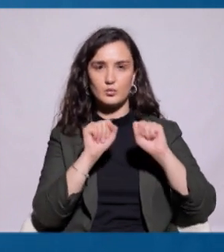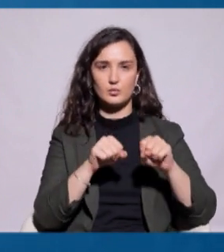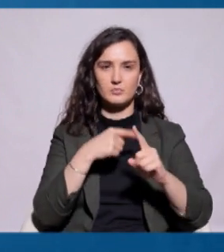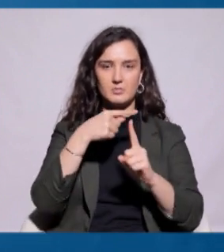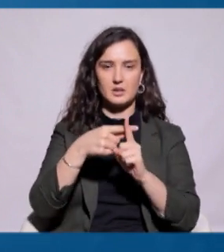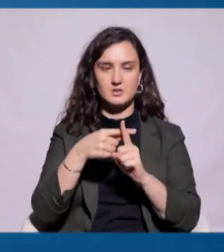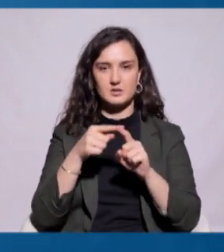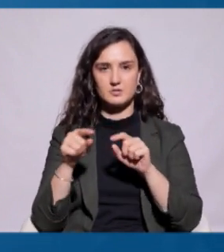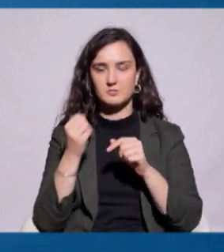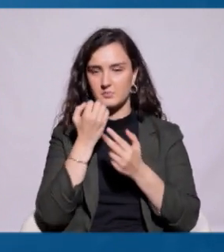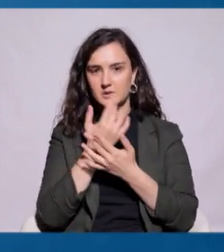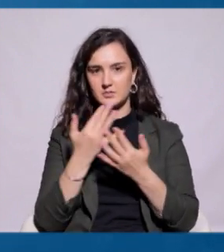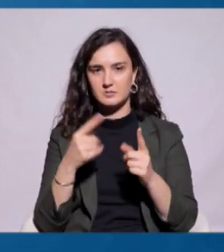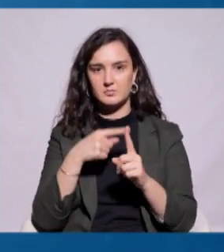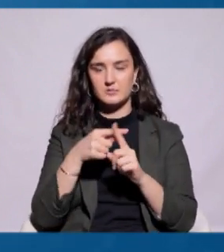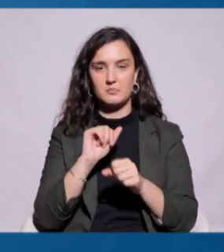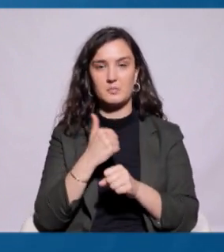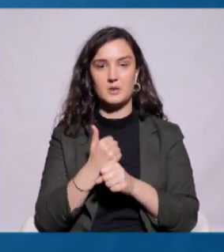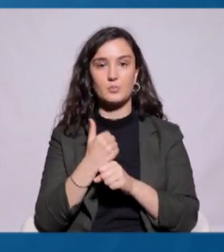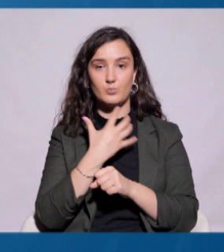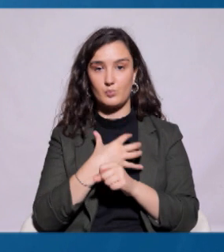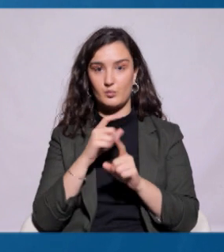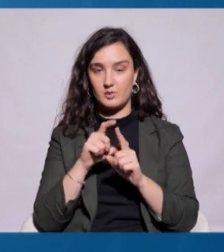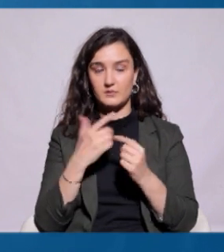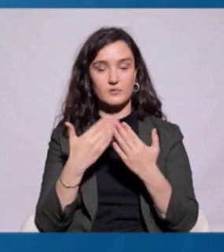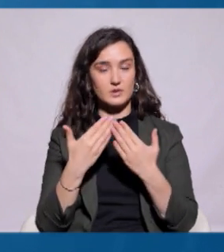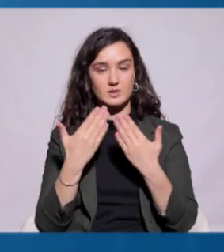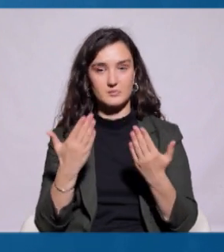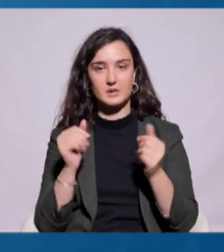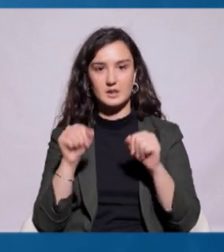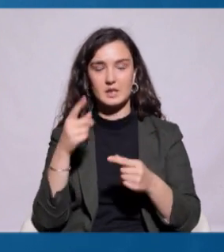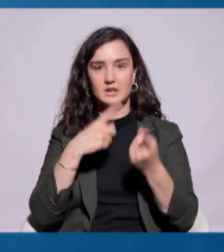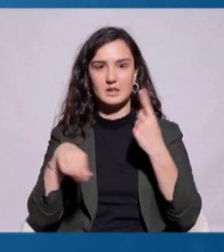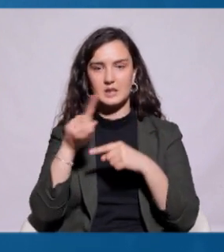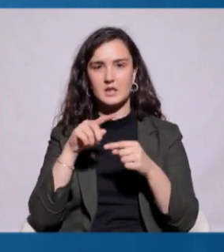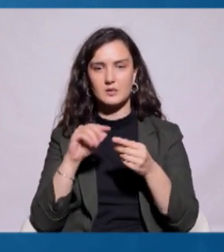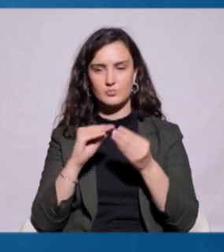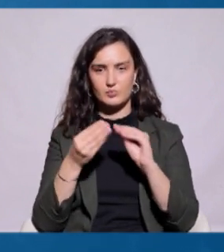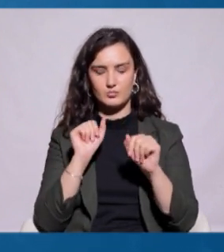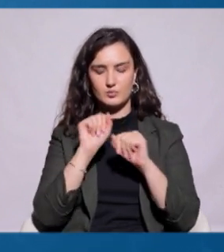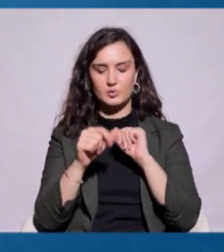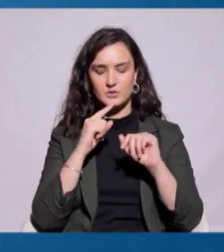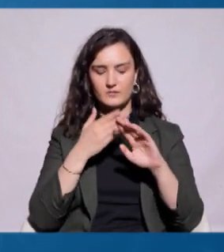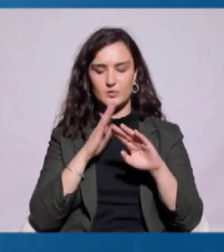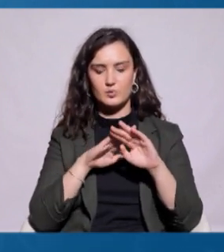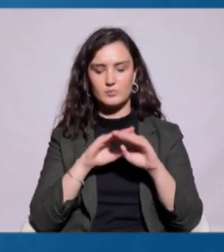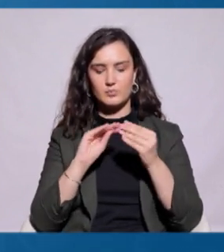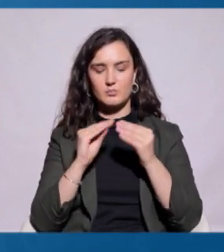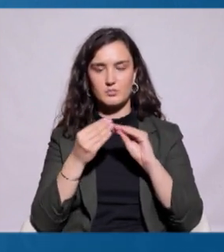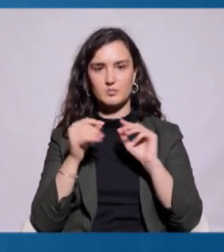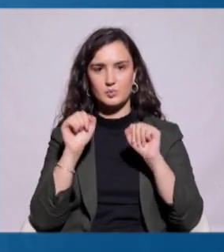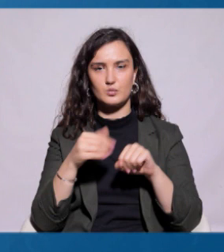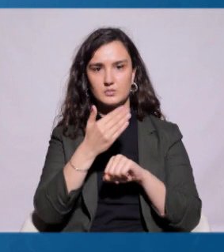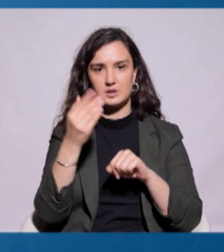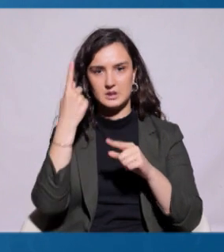plus subject plus the main verb. For example, can they solve the difficult problem? Could